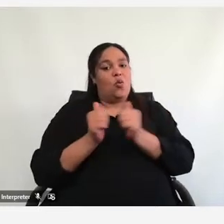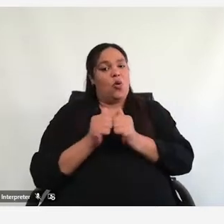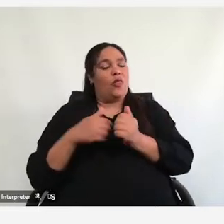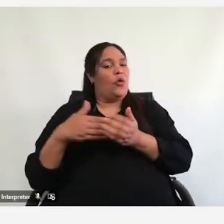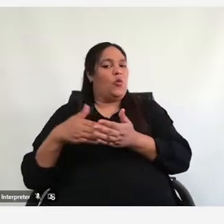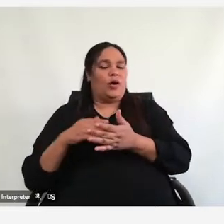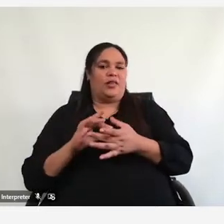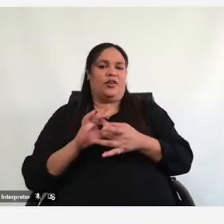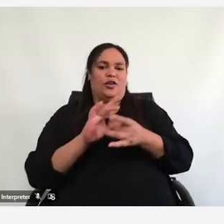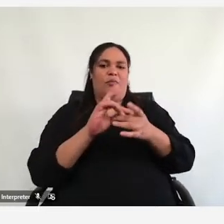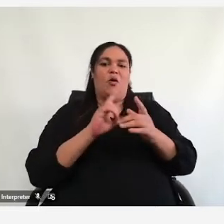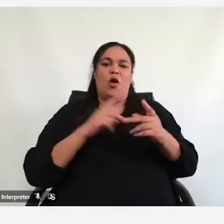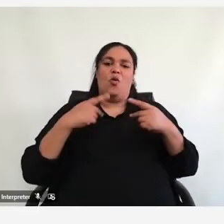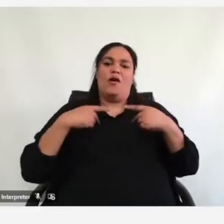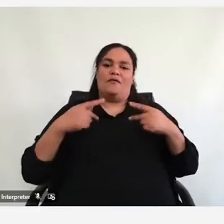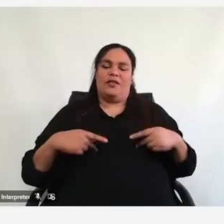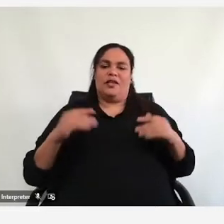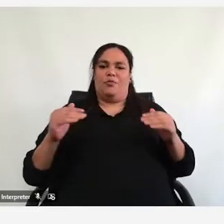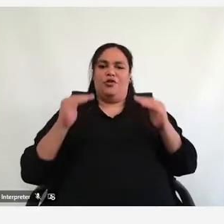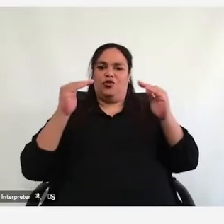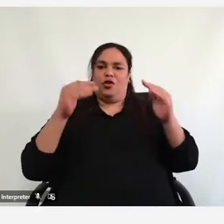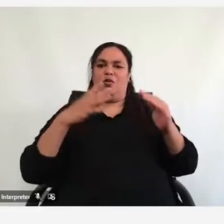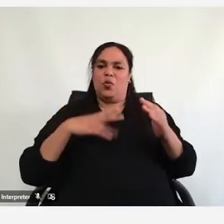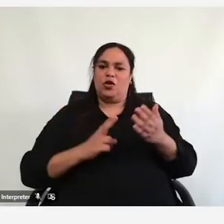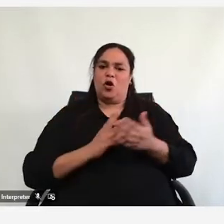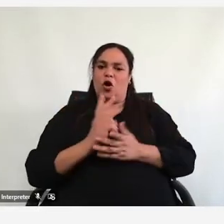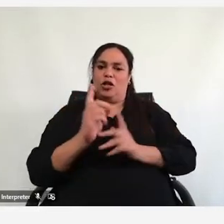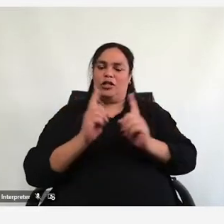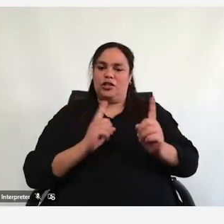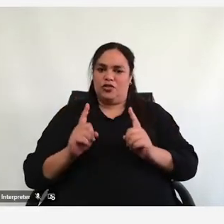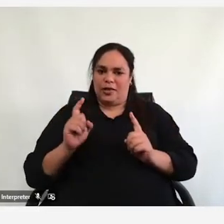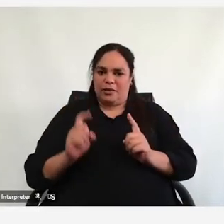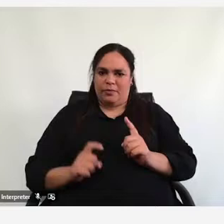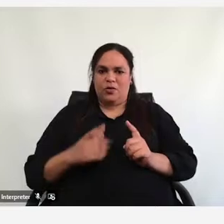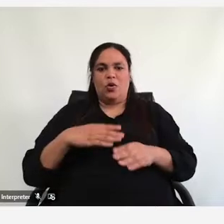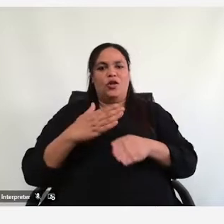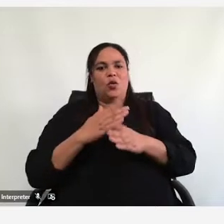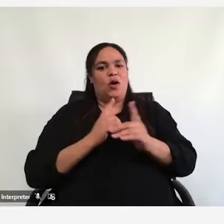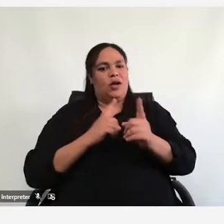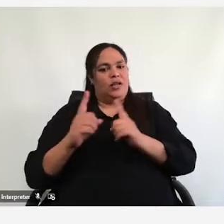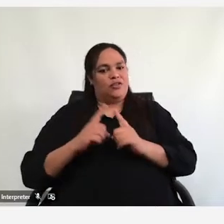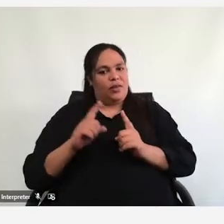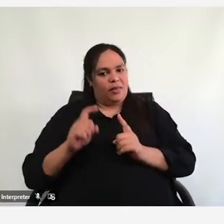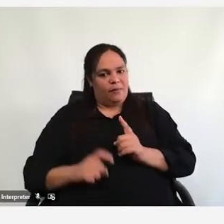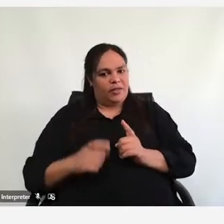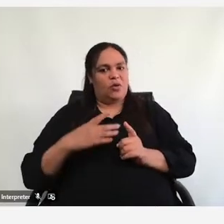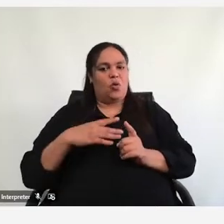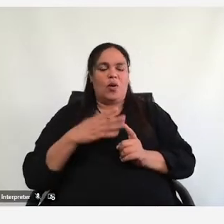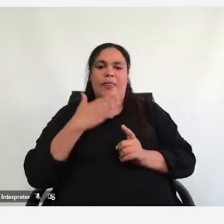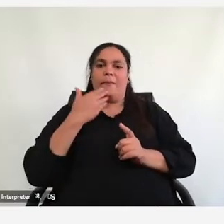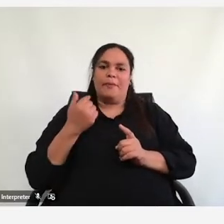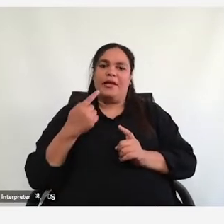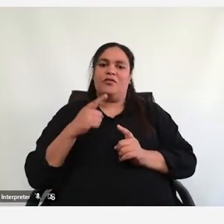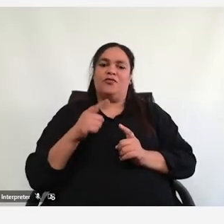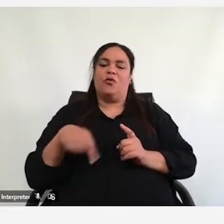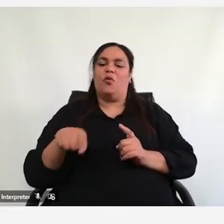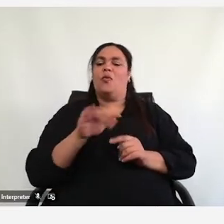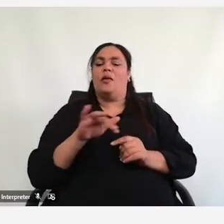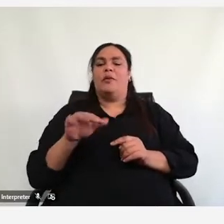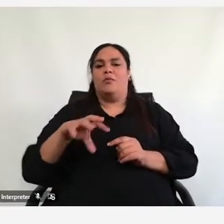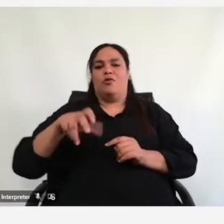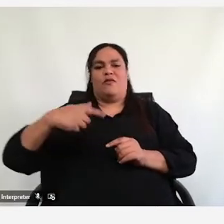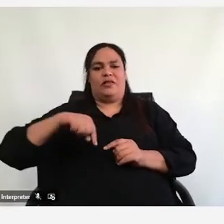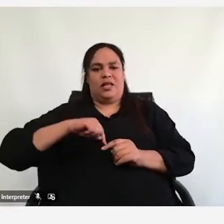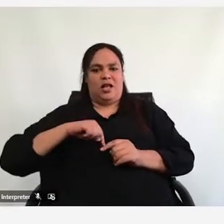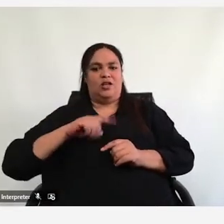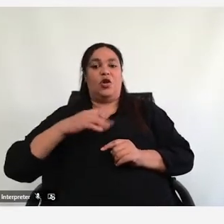coalition, because we want fiscal maturity. We want to be honest with one another. We want to work with one another. We want the best for the residents in our province. So